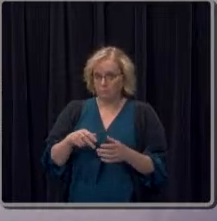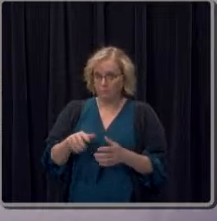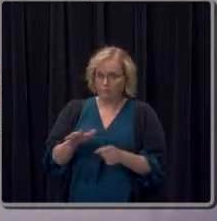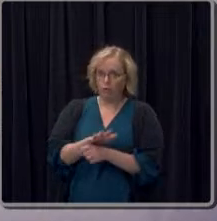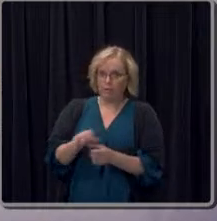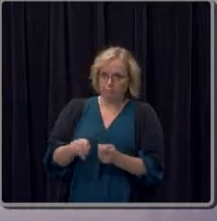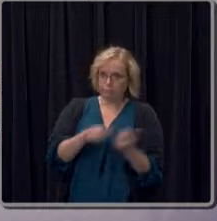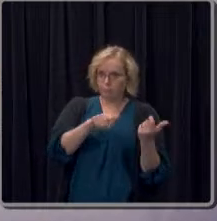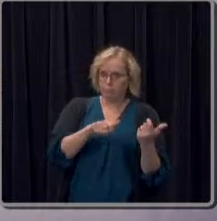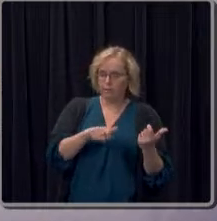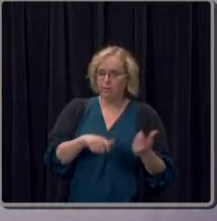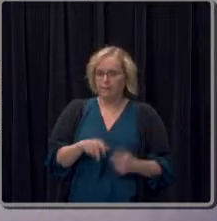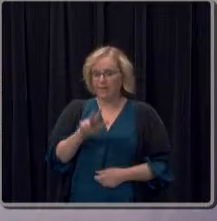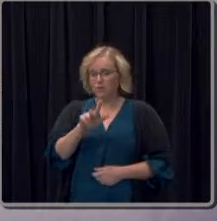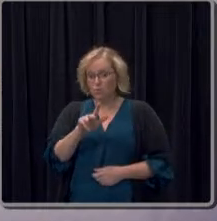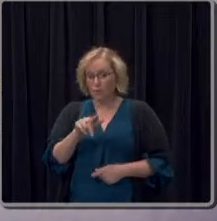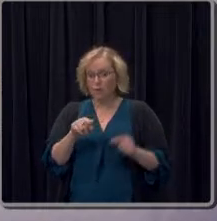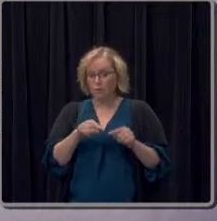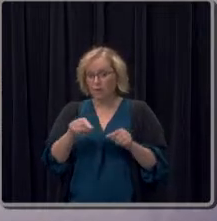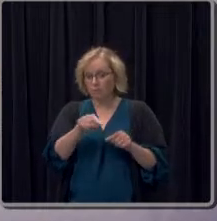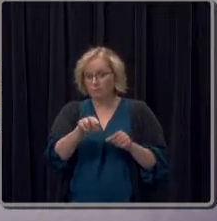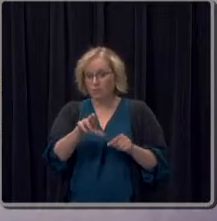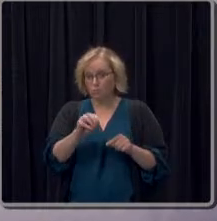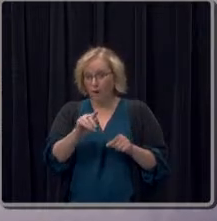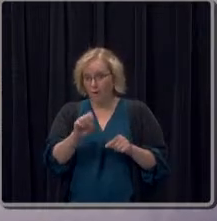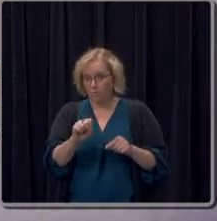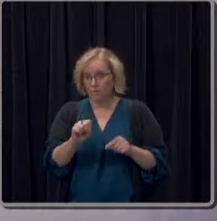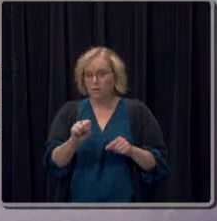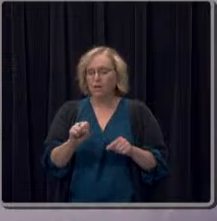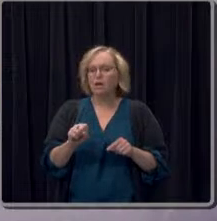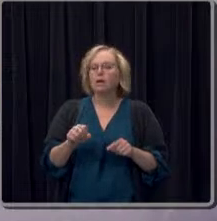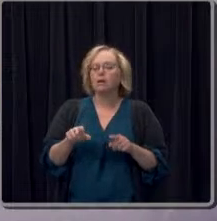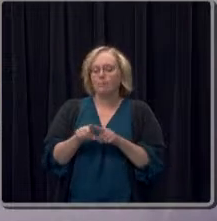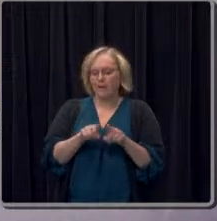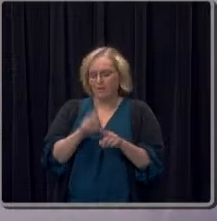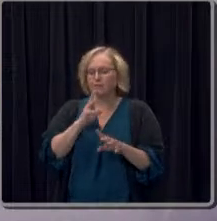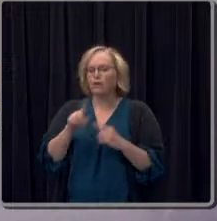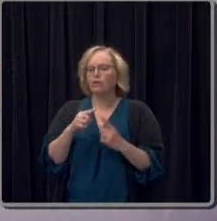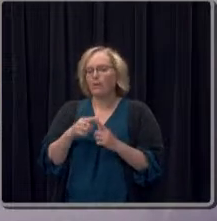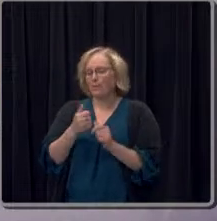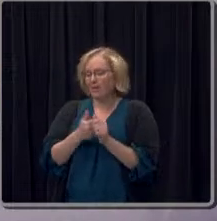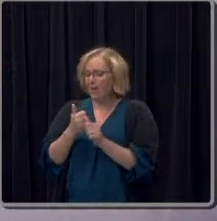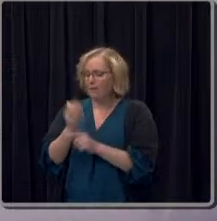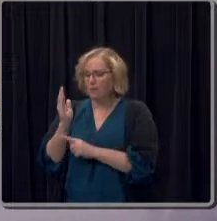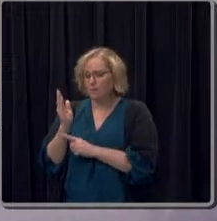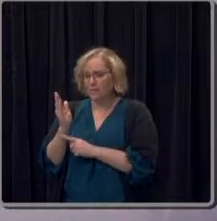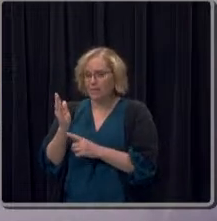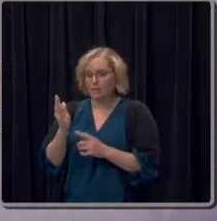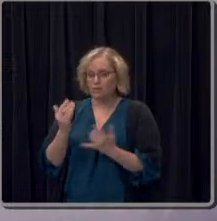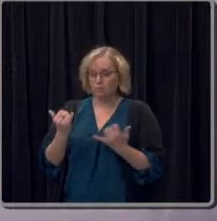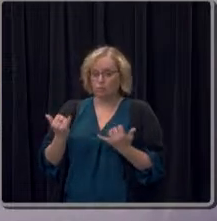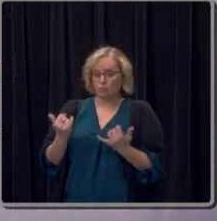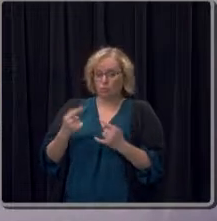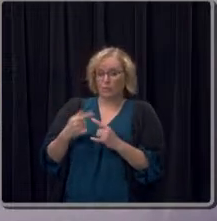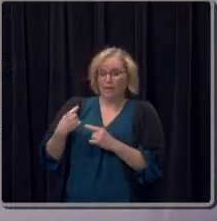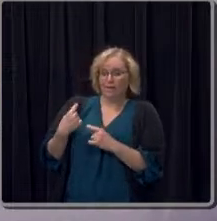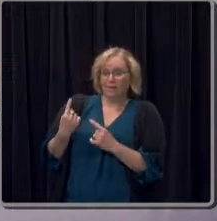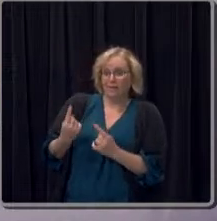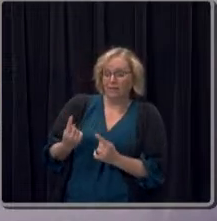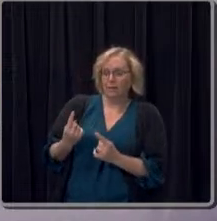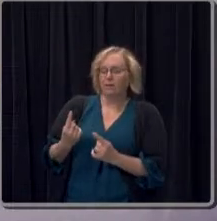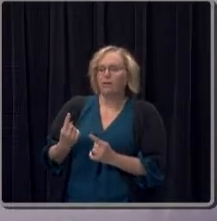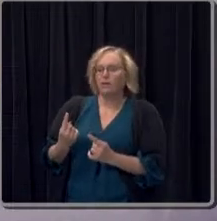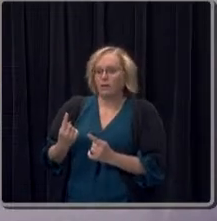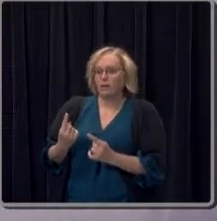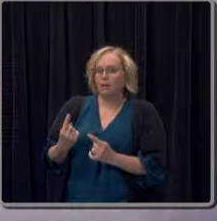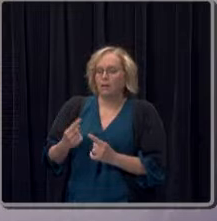that's 23 routes. But as I've talked about in every presentation to date, that, you know,